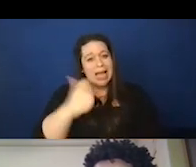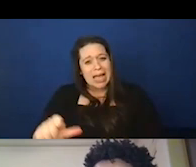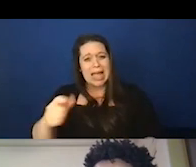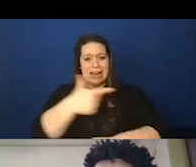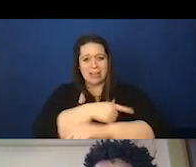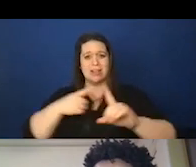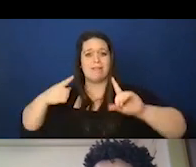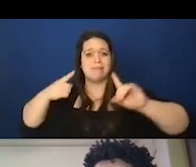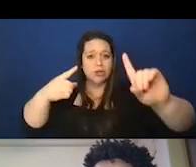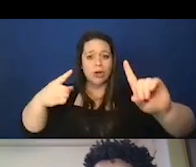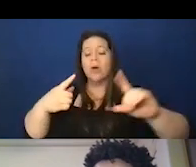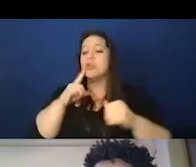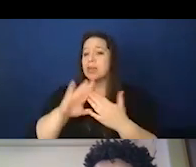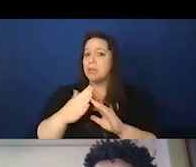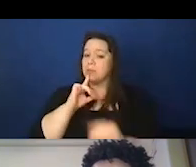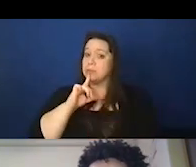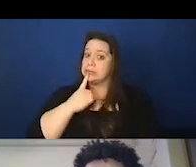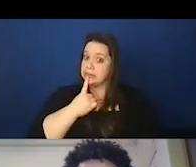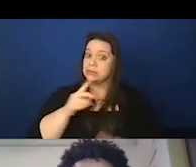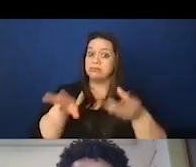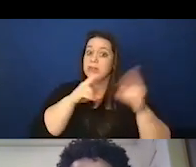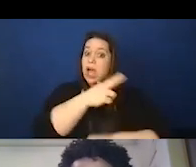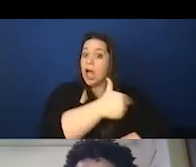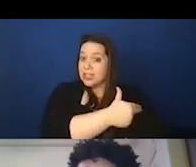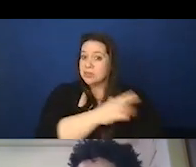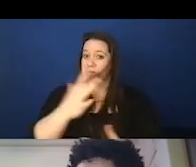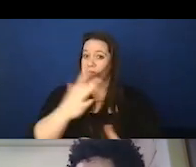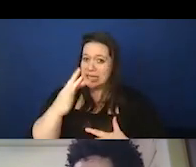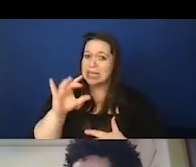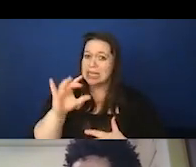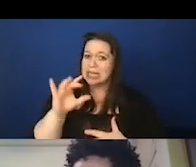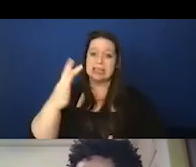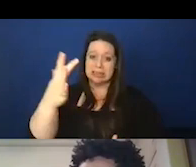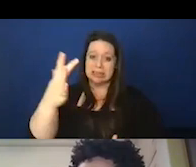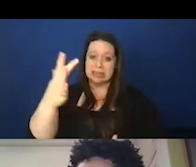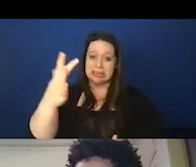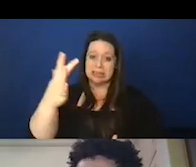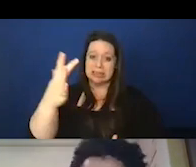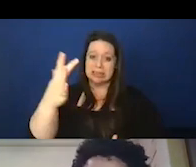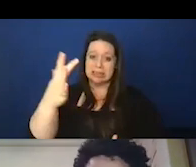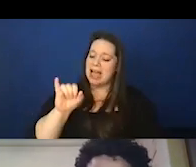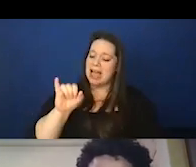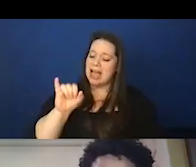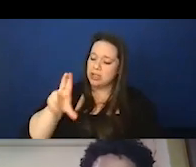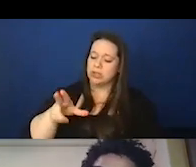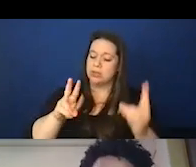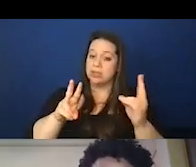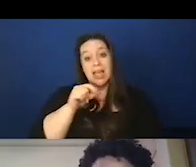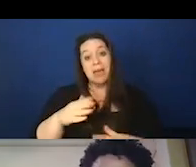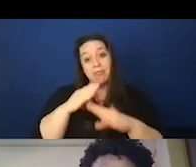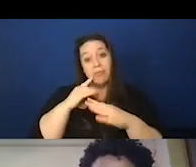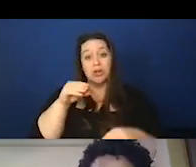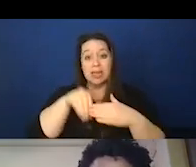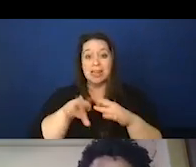from COVID, keep you out of the hospital, keep you out of the ICU, and keep you out of the funeral home. That